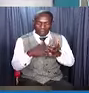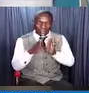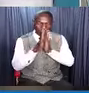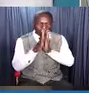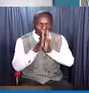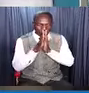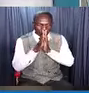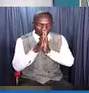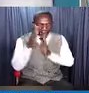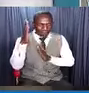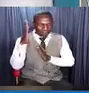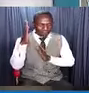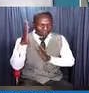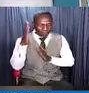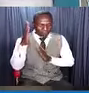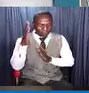Ameomba dua. And they have prayed.